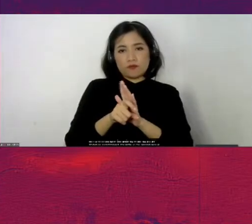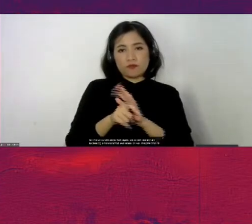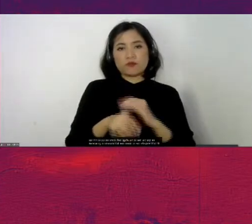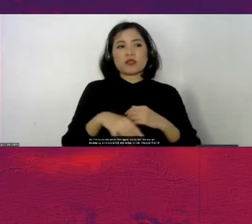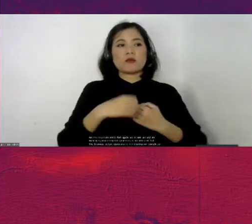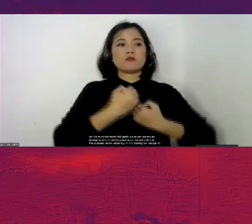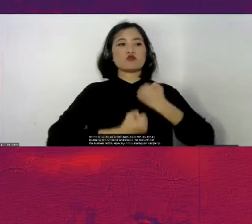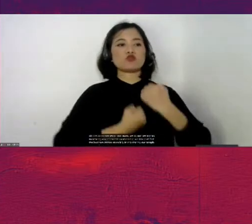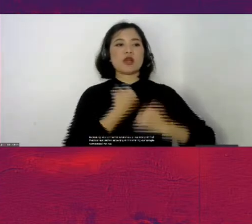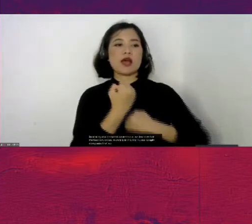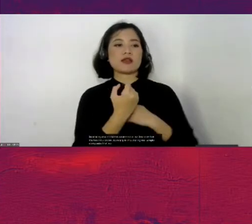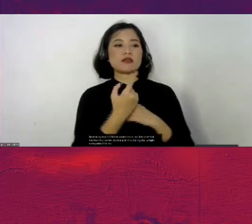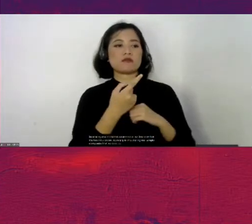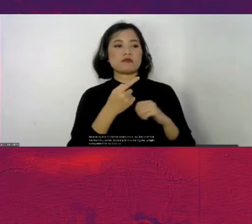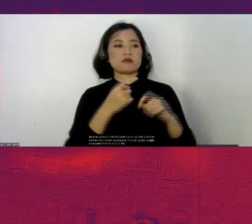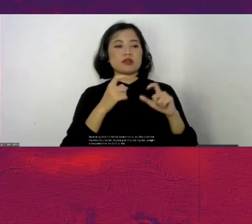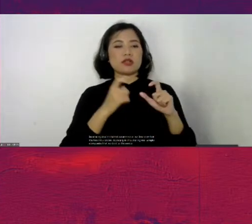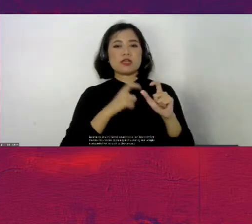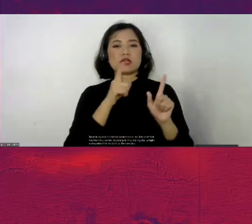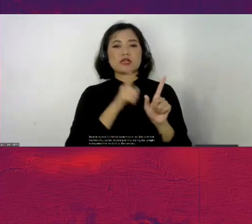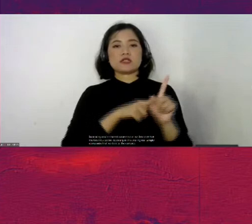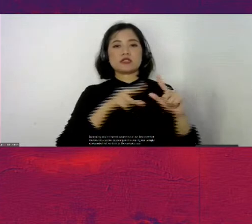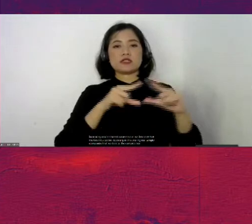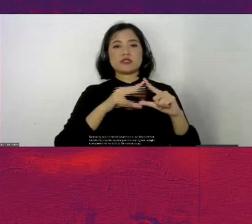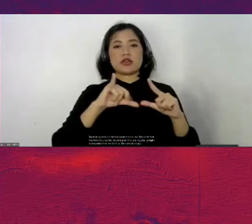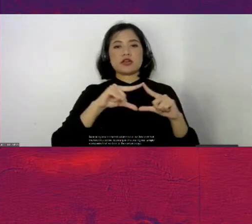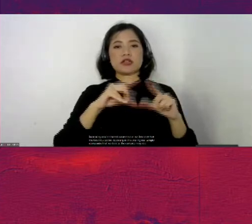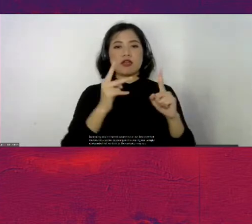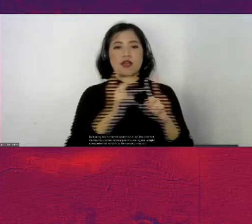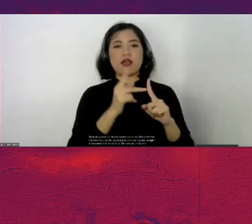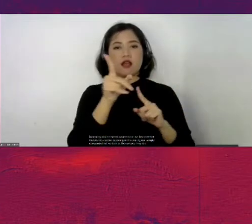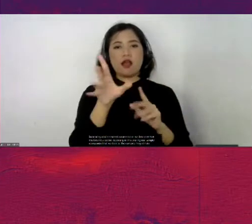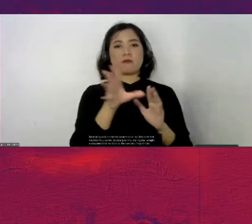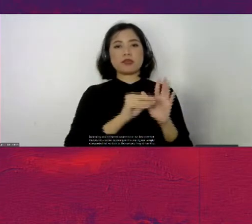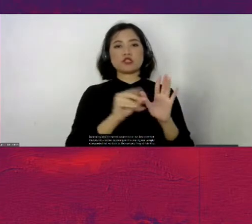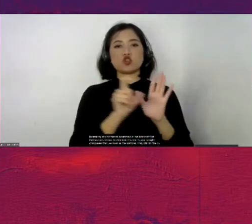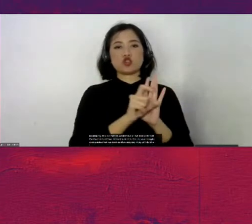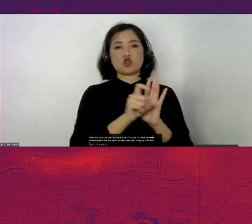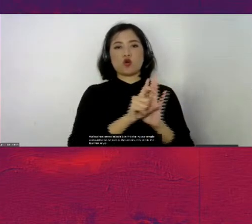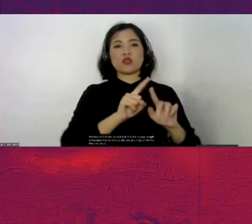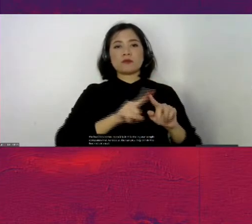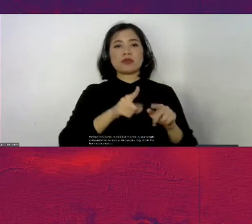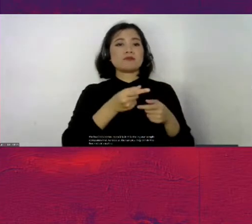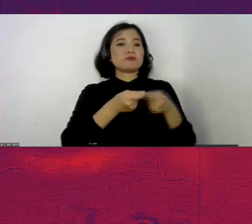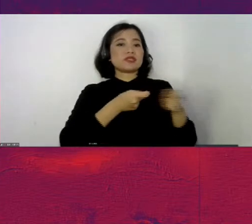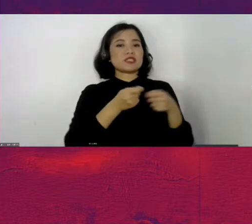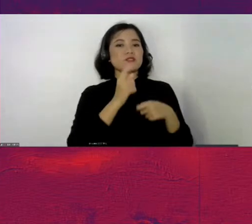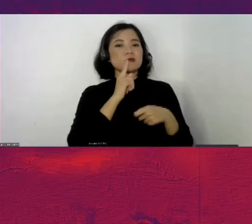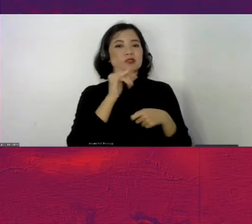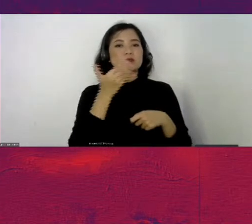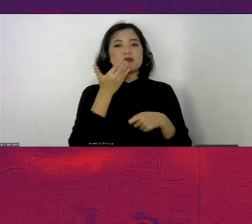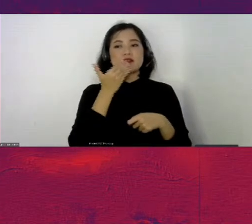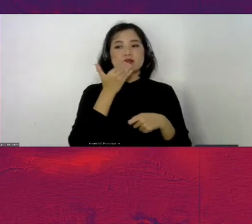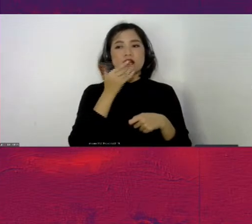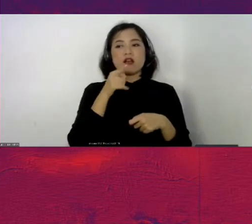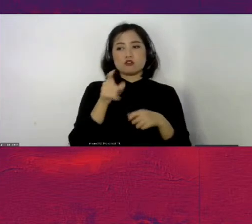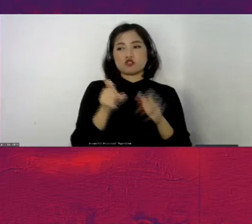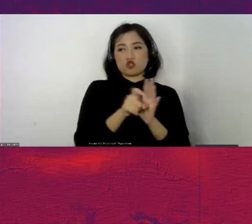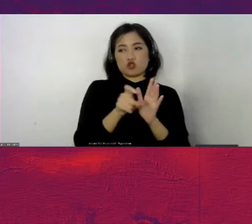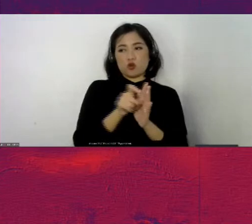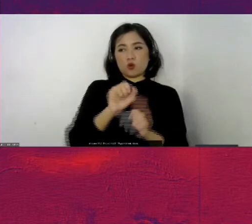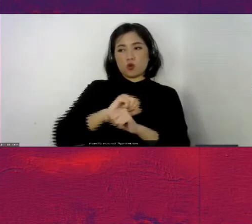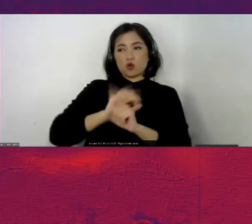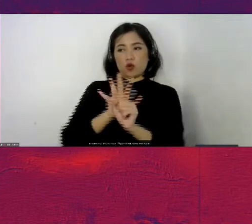that we took as the samples, they still do the business as usual. So it means that the COVID-19 pandemic does not